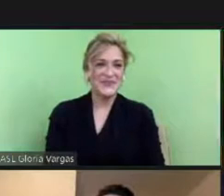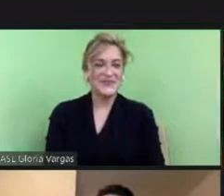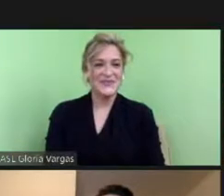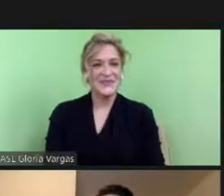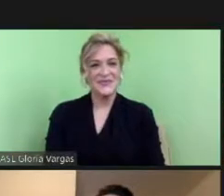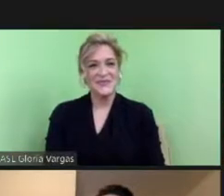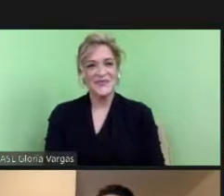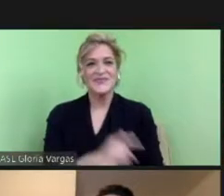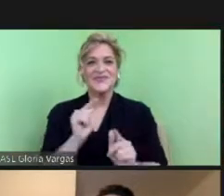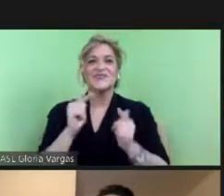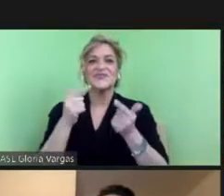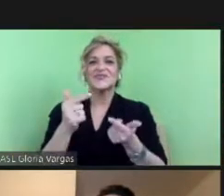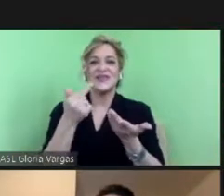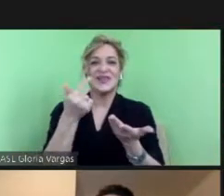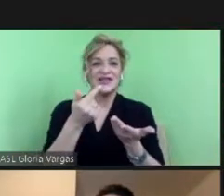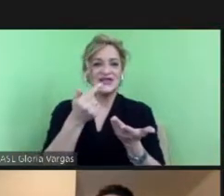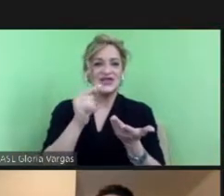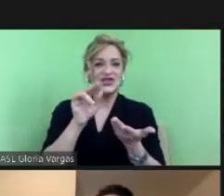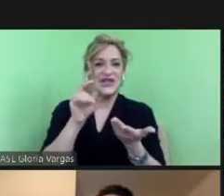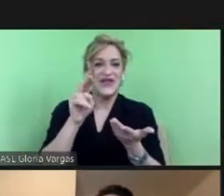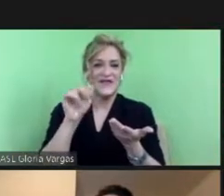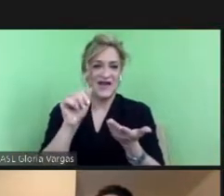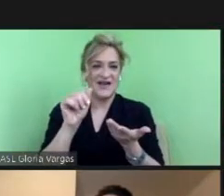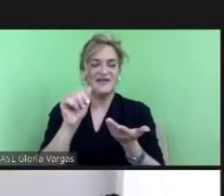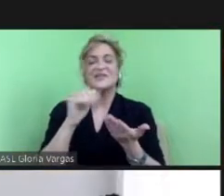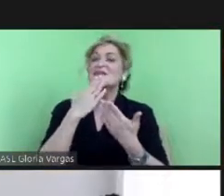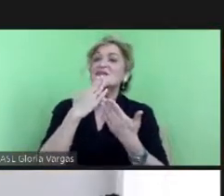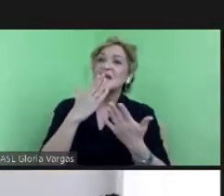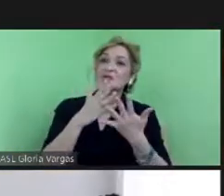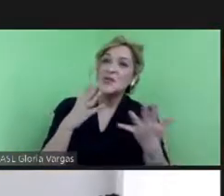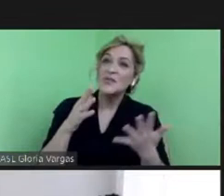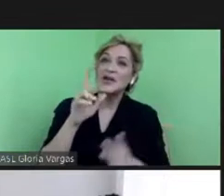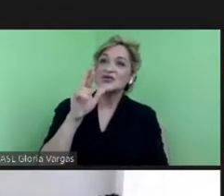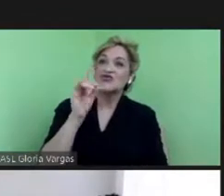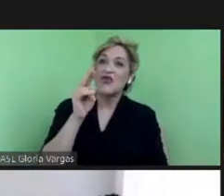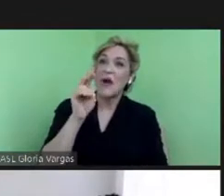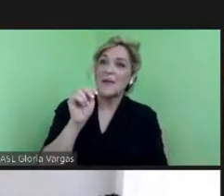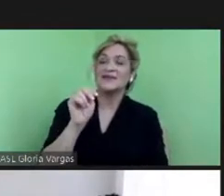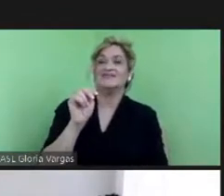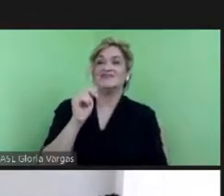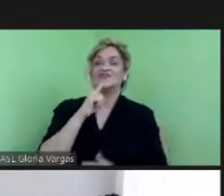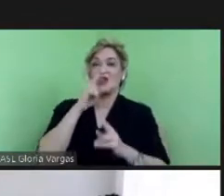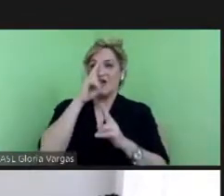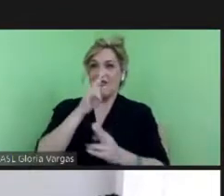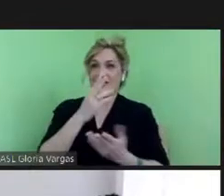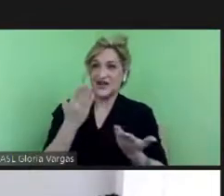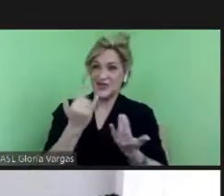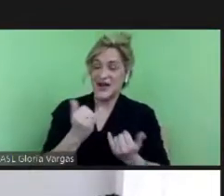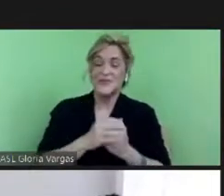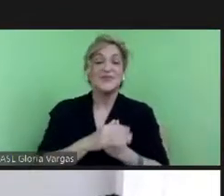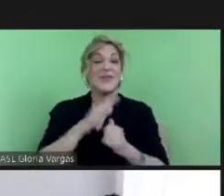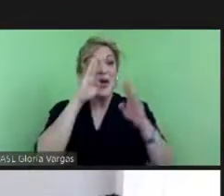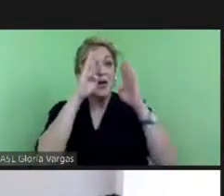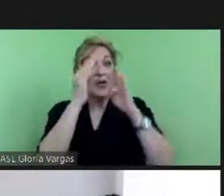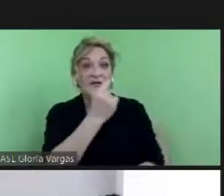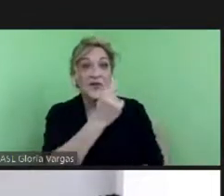Robin, thank you so much. It's an honor for us to be here. So hello to everyone. We're delighted to have you